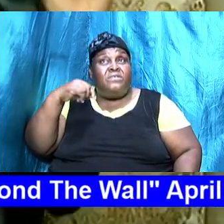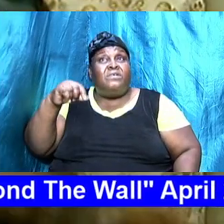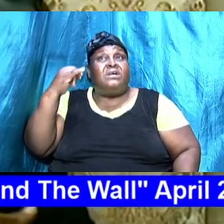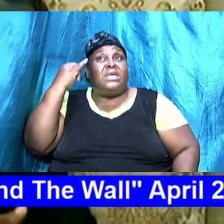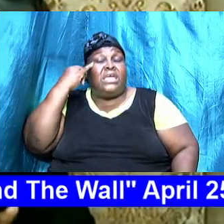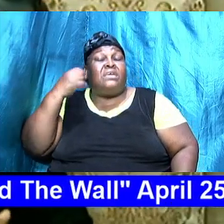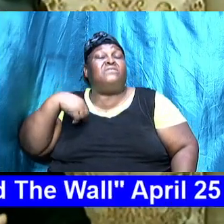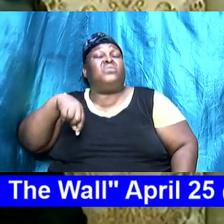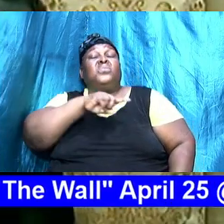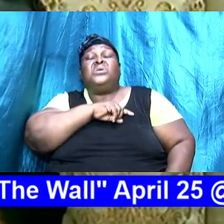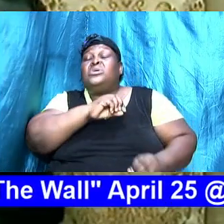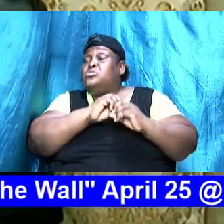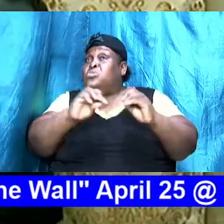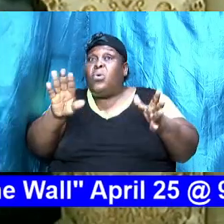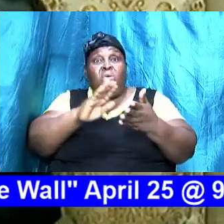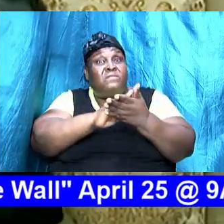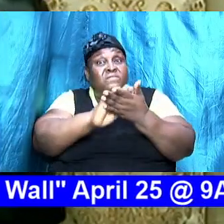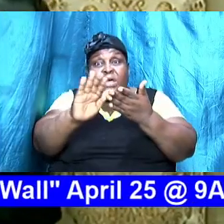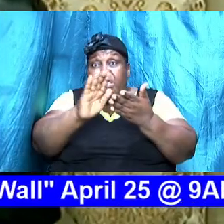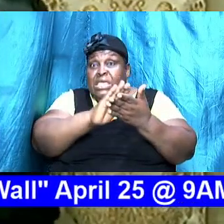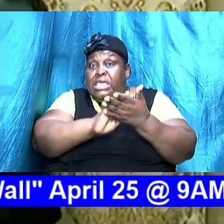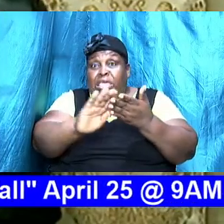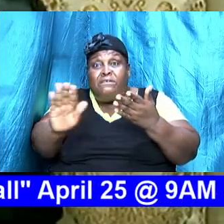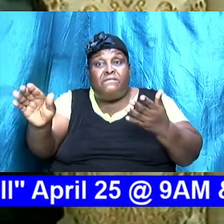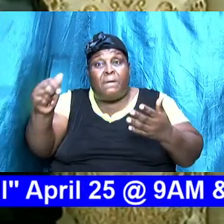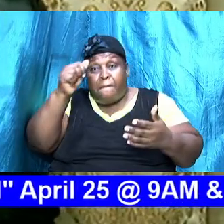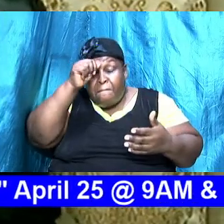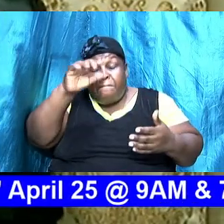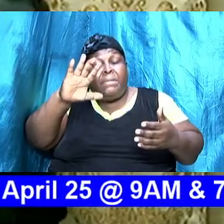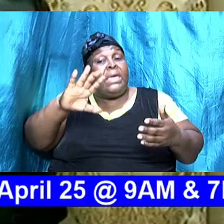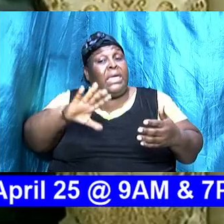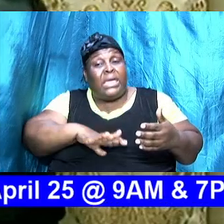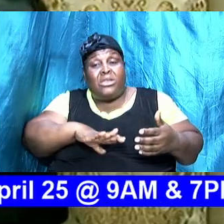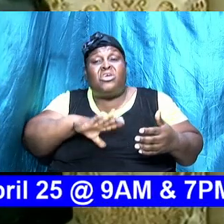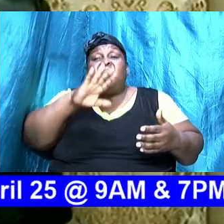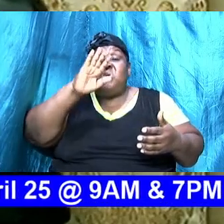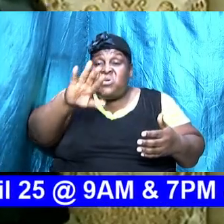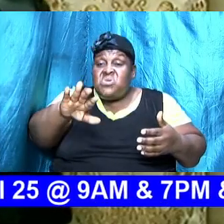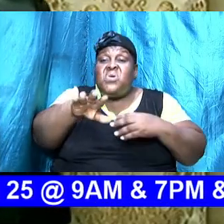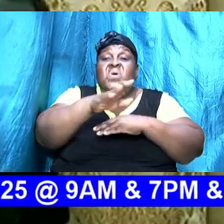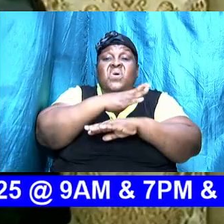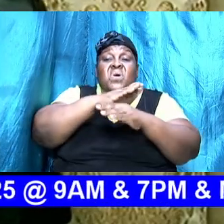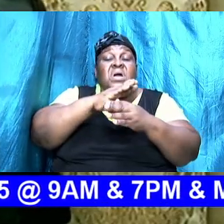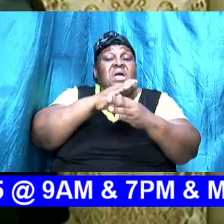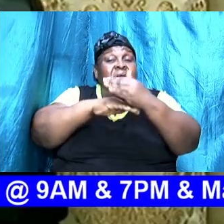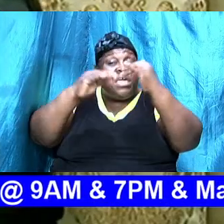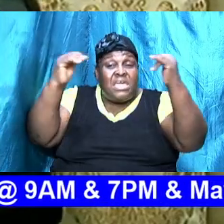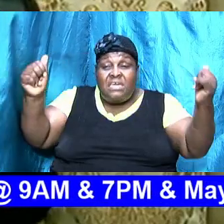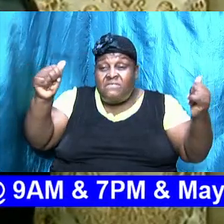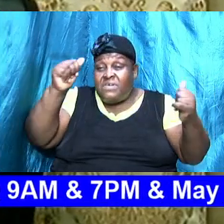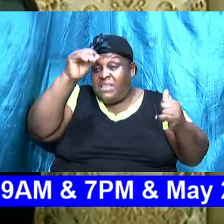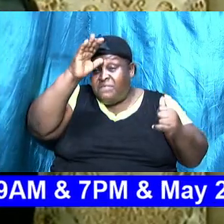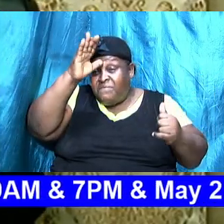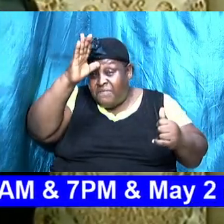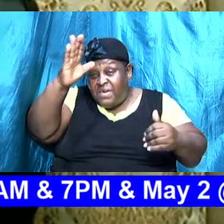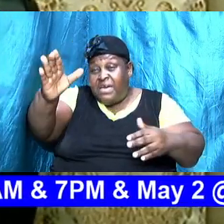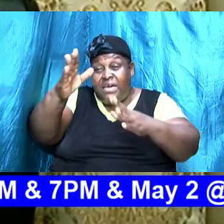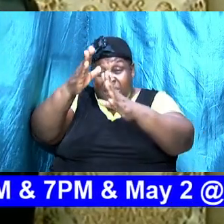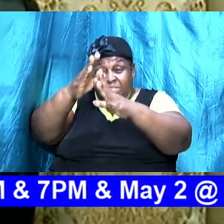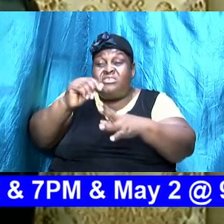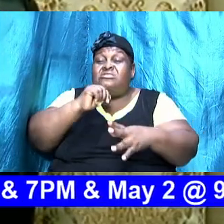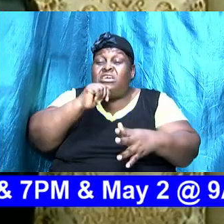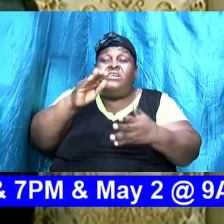forgive men, your heavenly Father is not going to forgive you. And if we